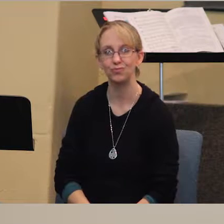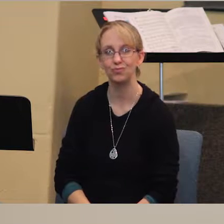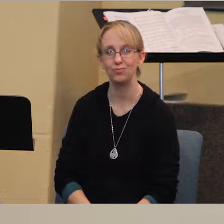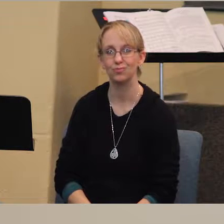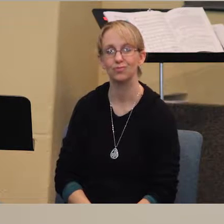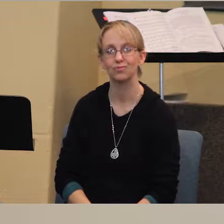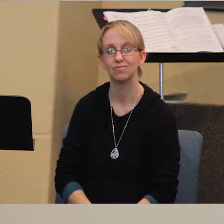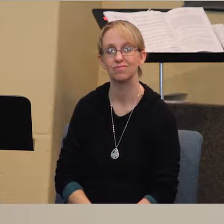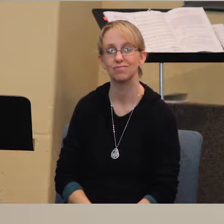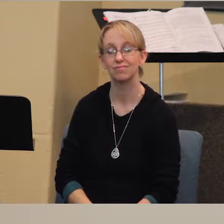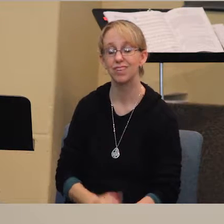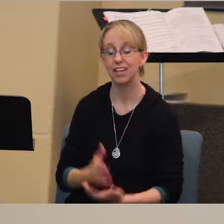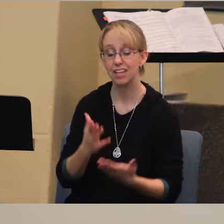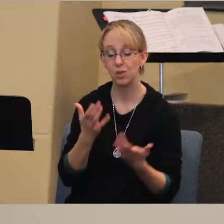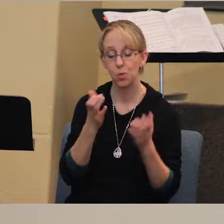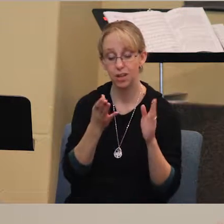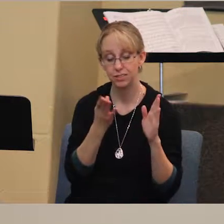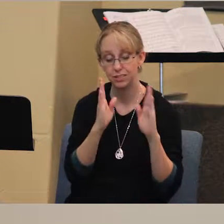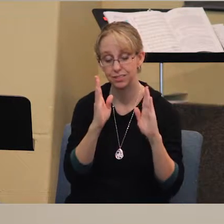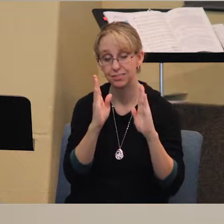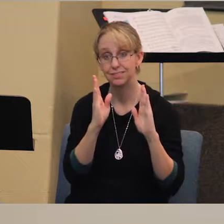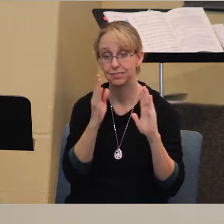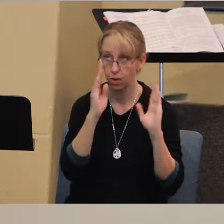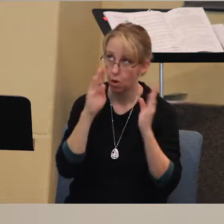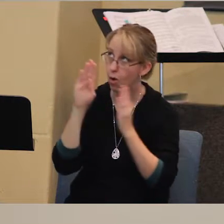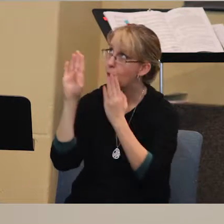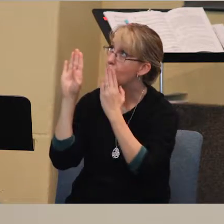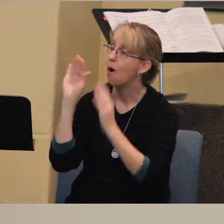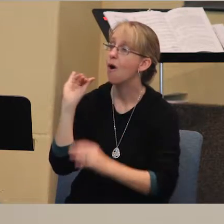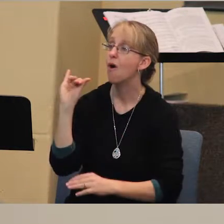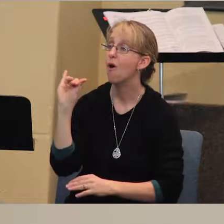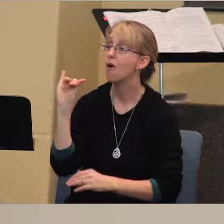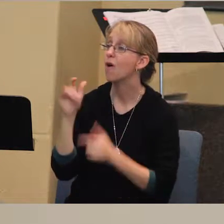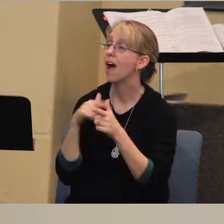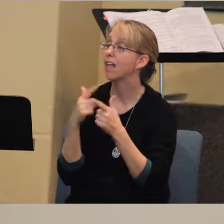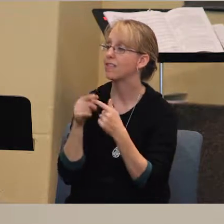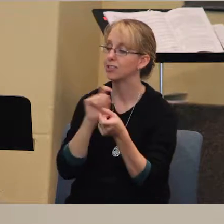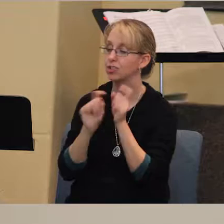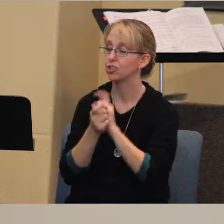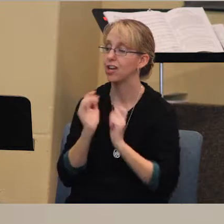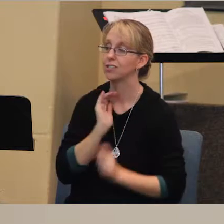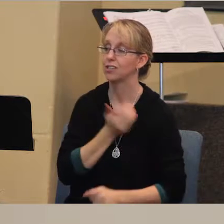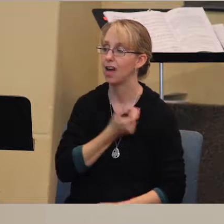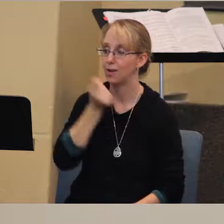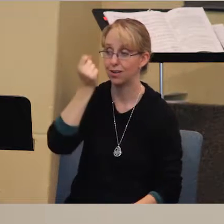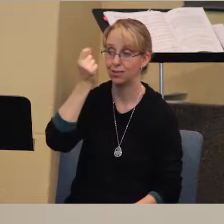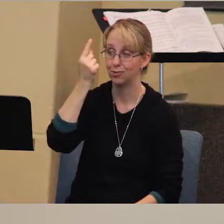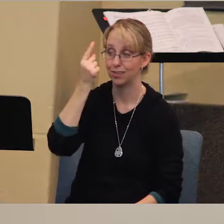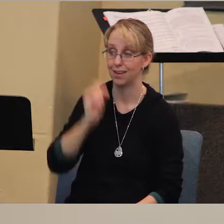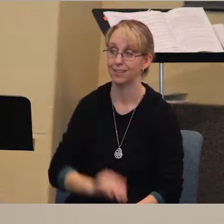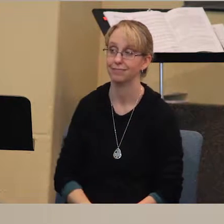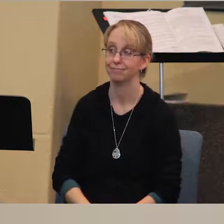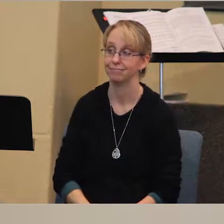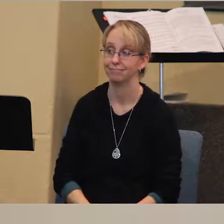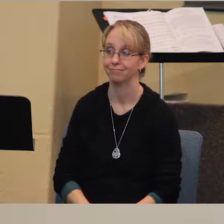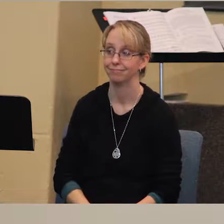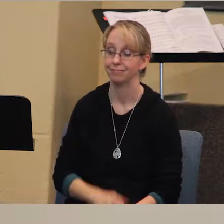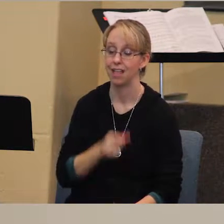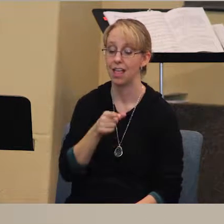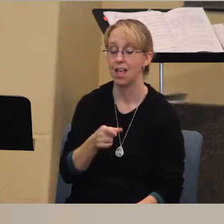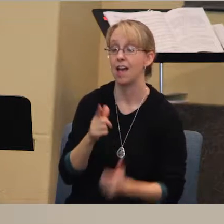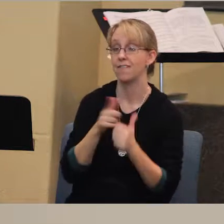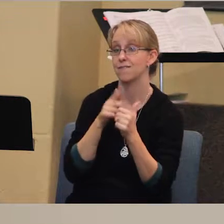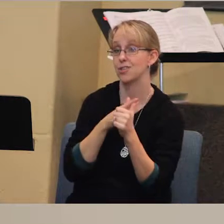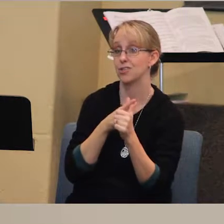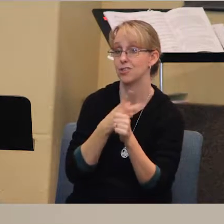And so he wants us to turn our attention, turn our direction to him. Then he kind of wants us to change our understanding. You know, the shepherds